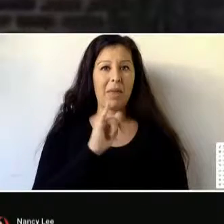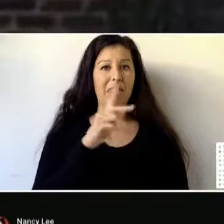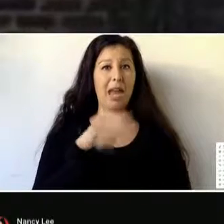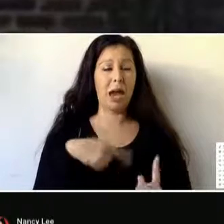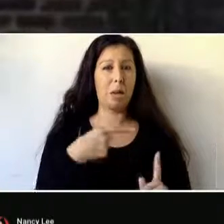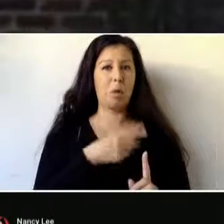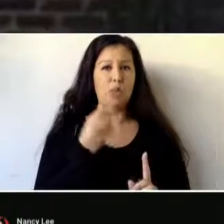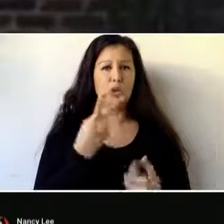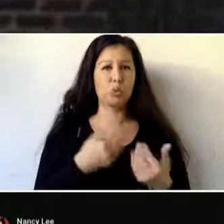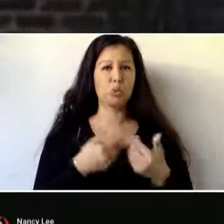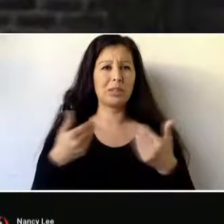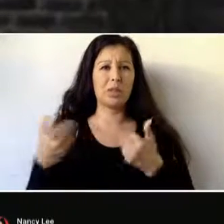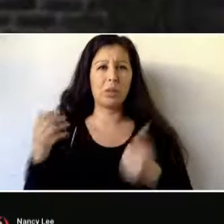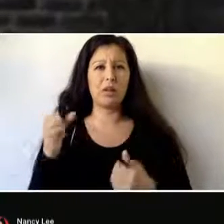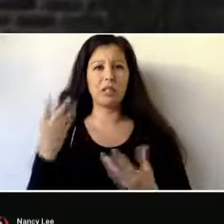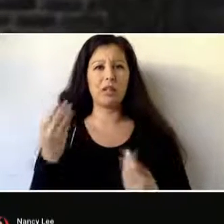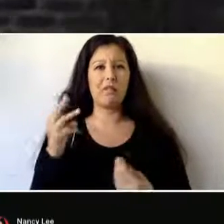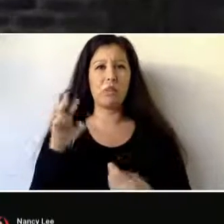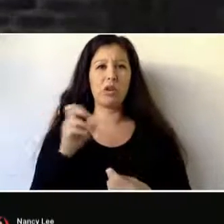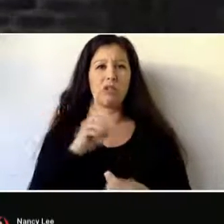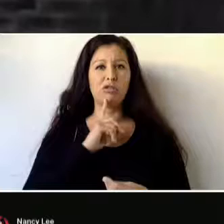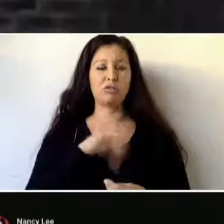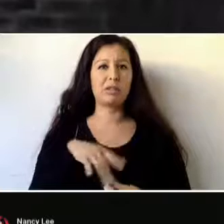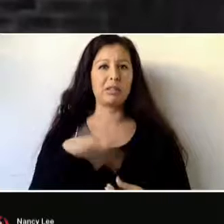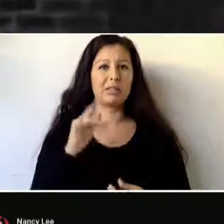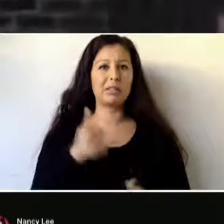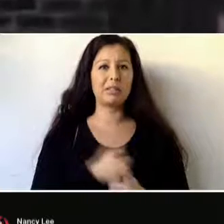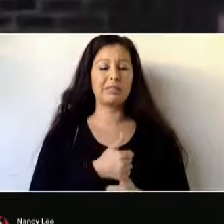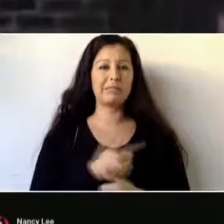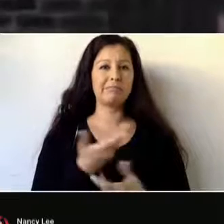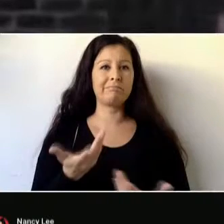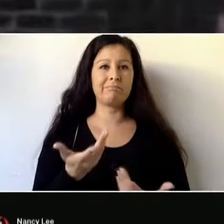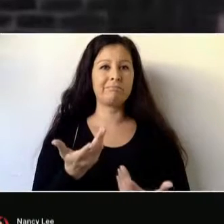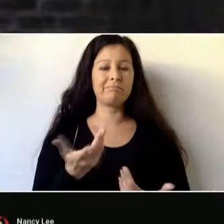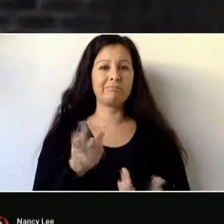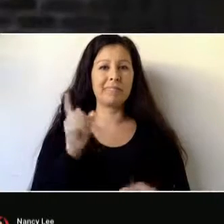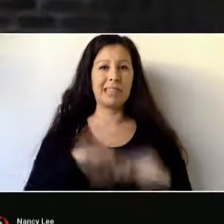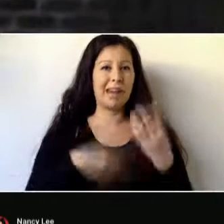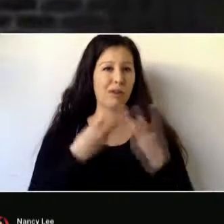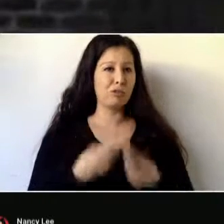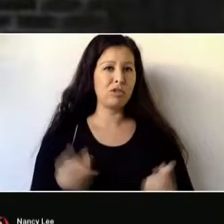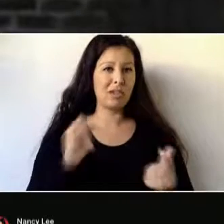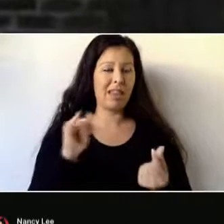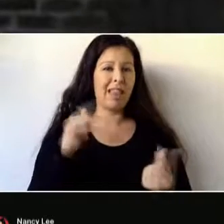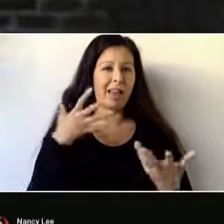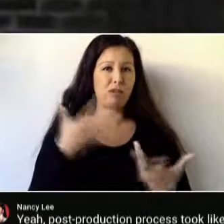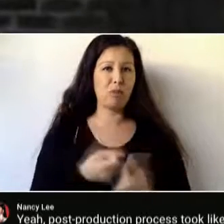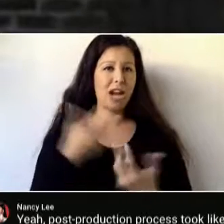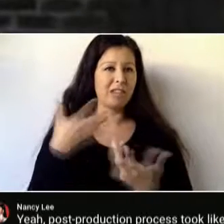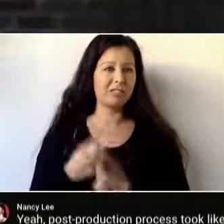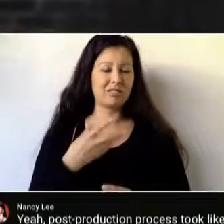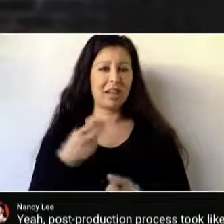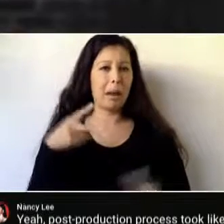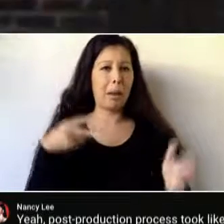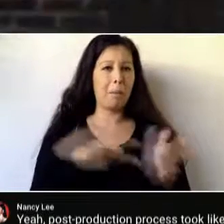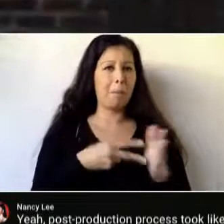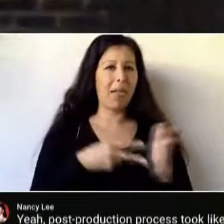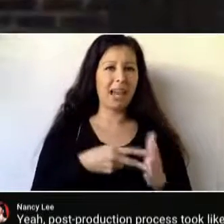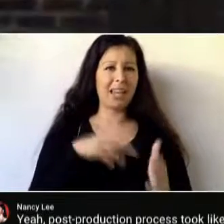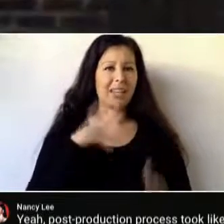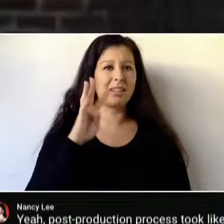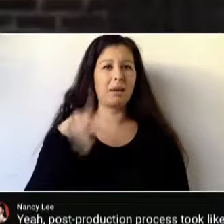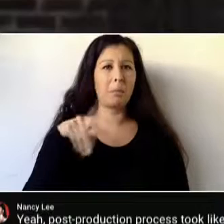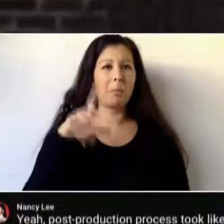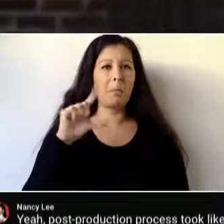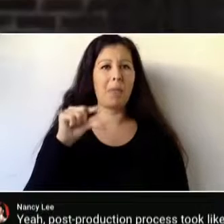that point, it was two separate softwares. So there was just, it was just unresolvable, like, crashes and plug-in bugs,